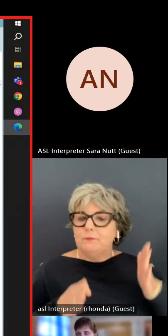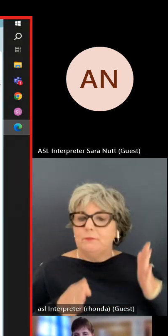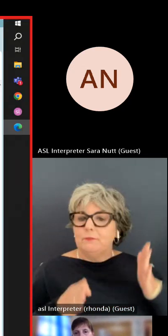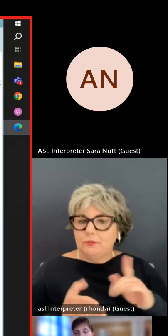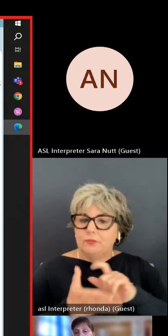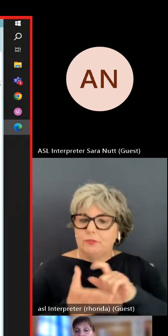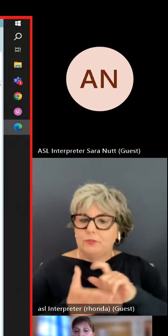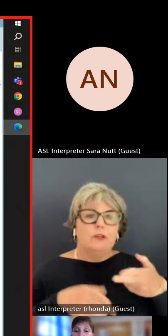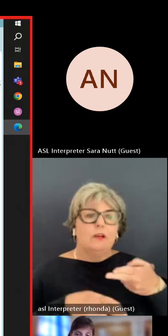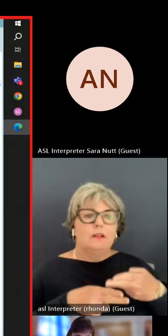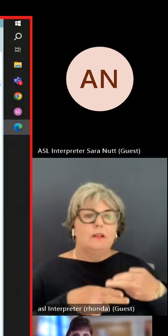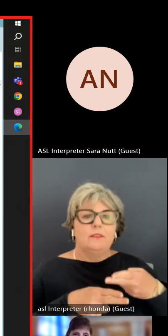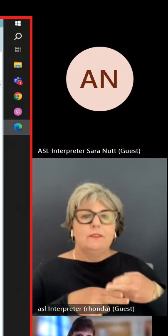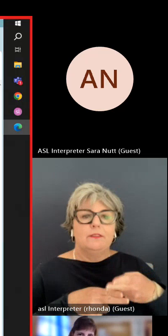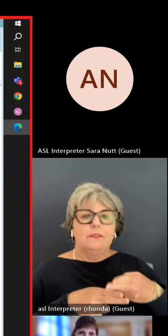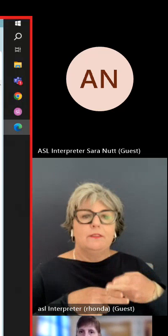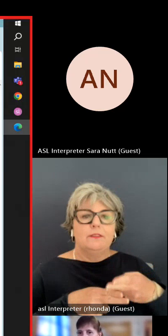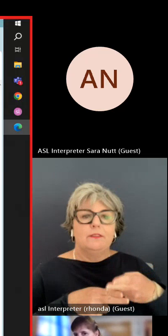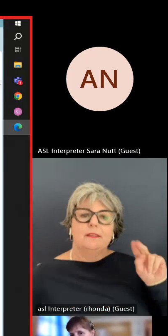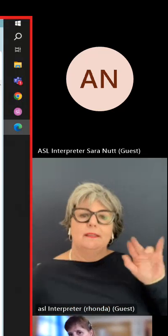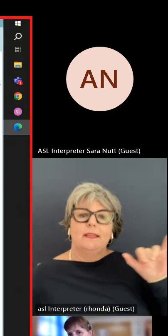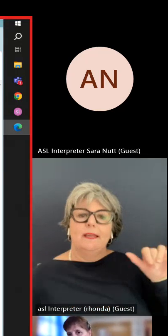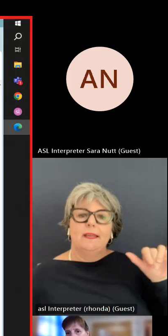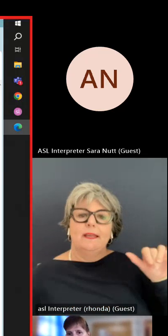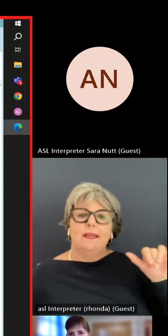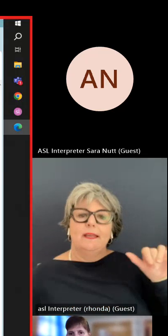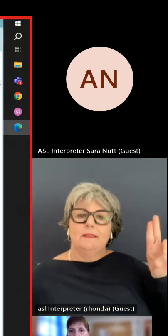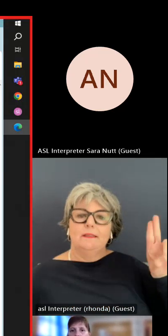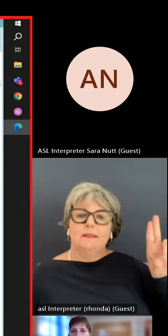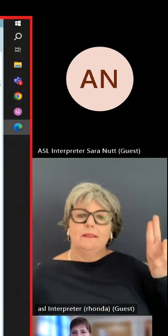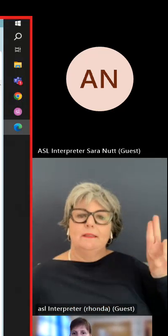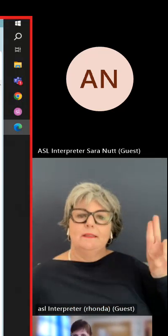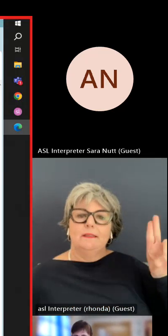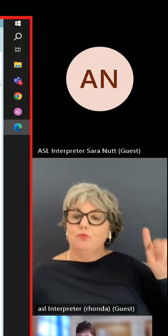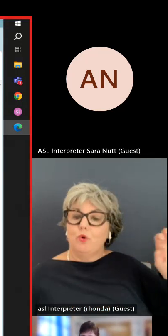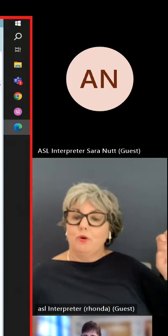name is Nancy Duarte. You may have heard of her.